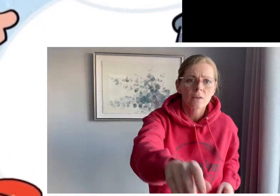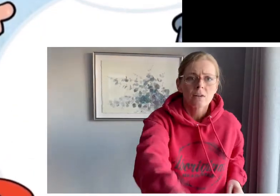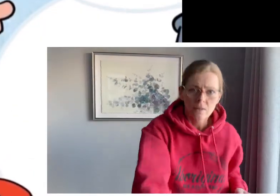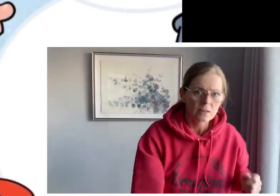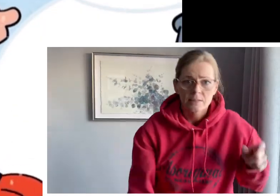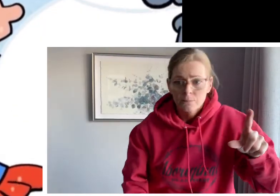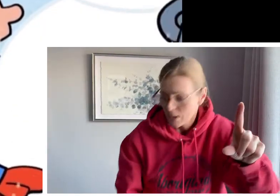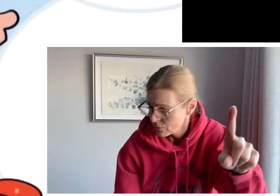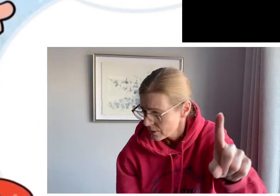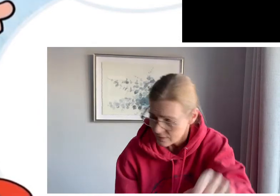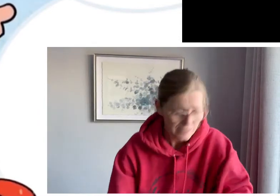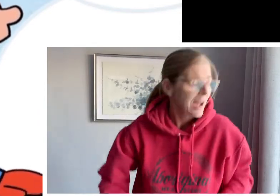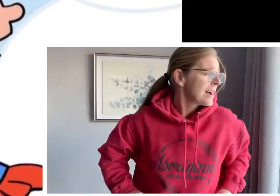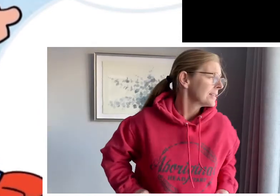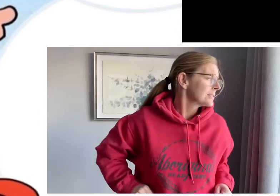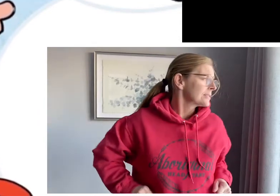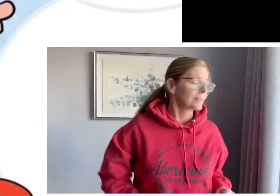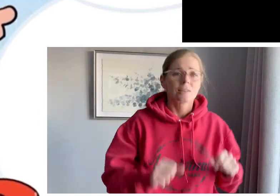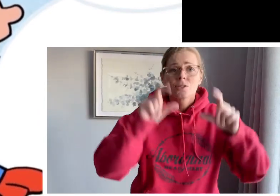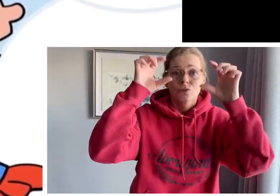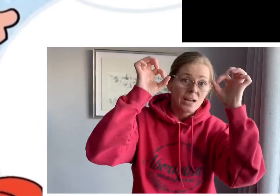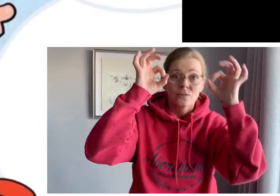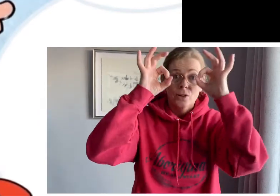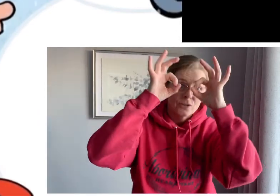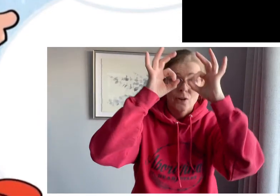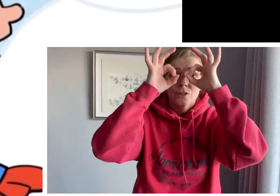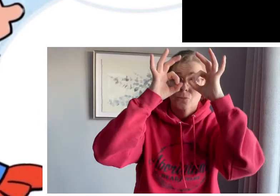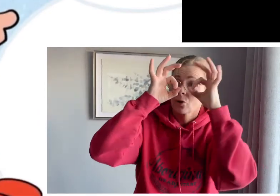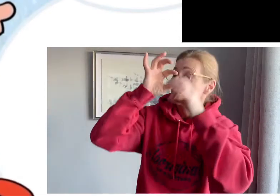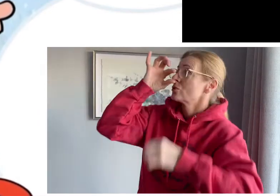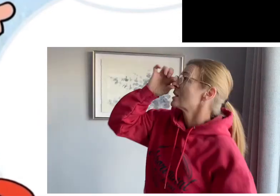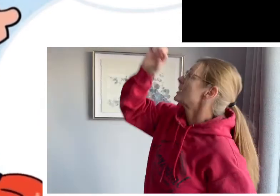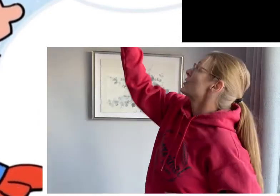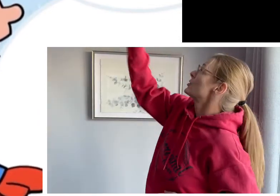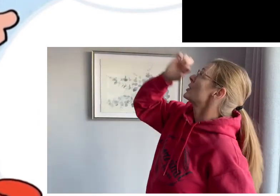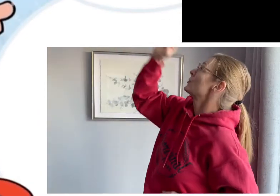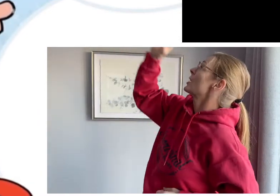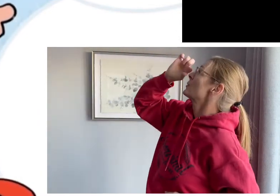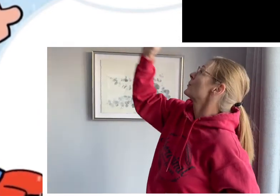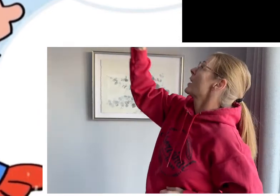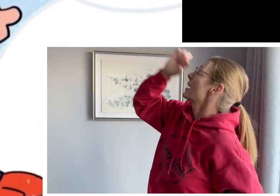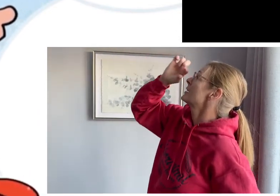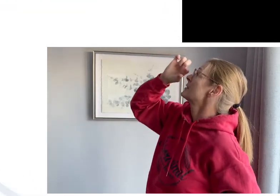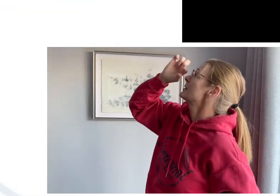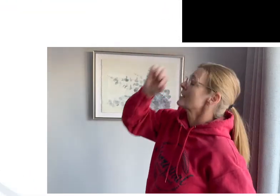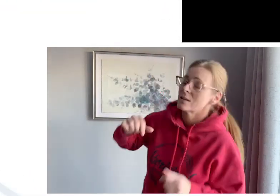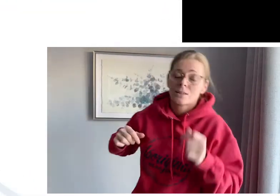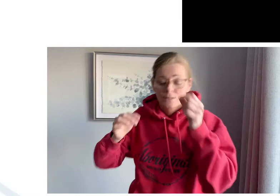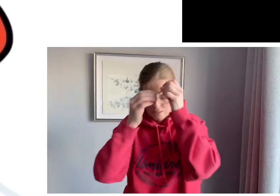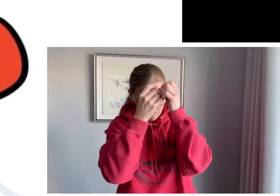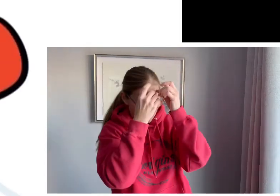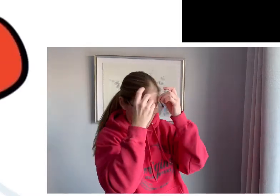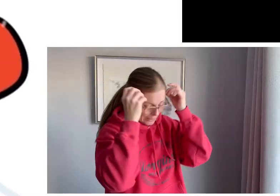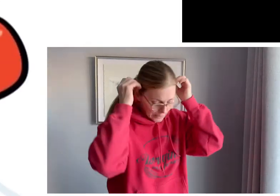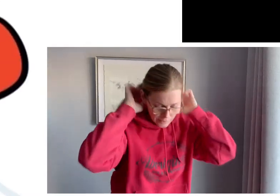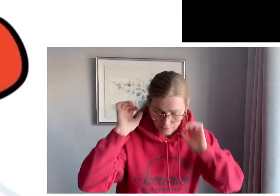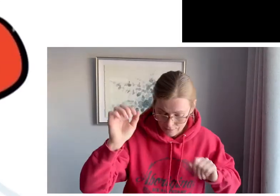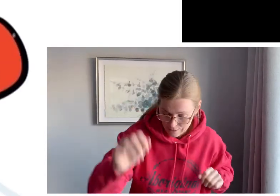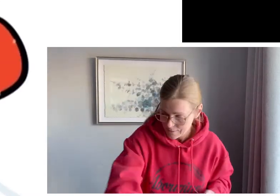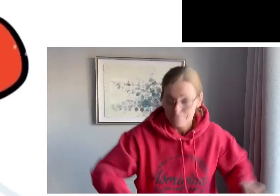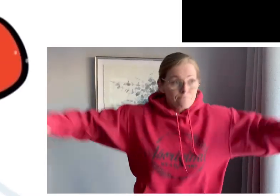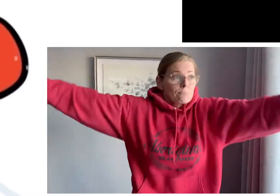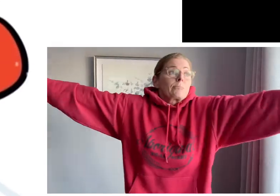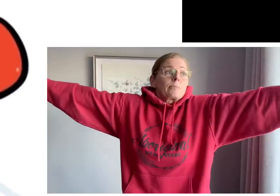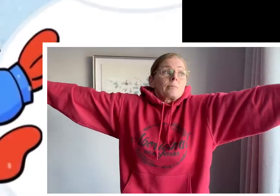coal for his mouth and eyes. A carrot for his nose, that's no surprise. Some twigs for his arms